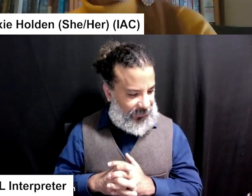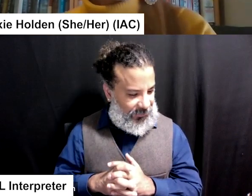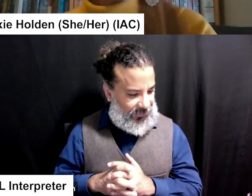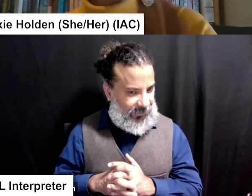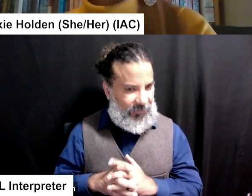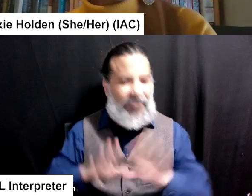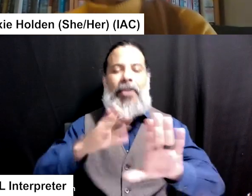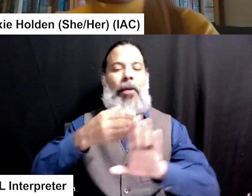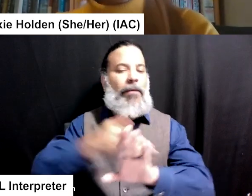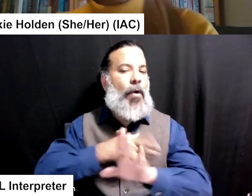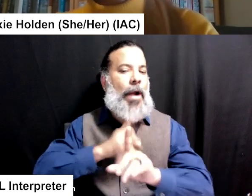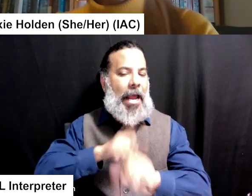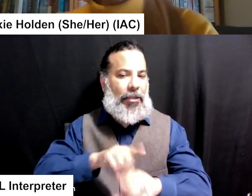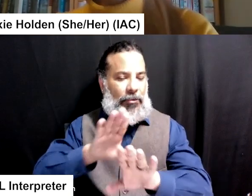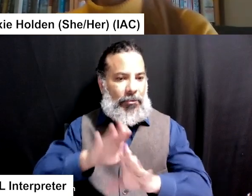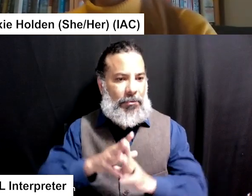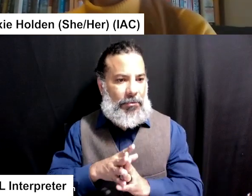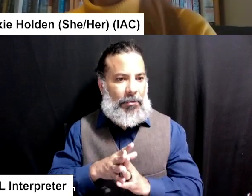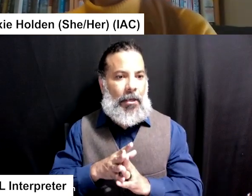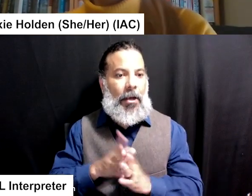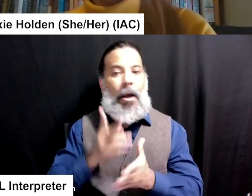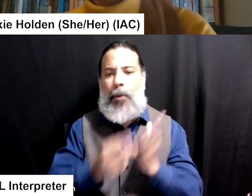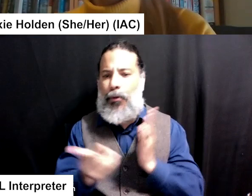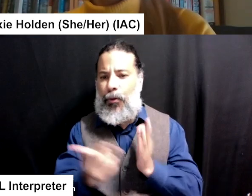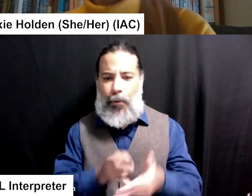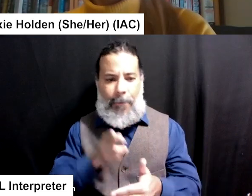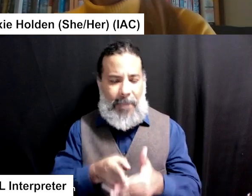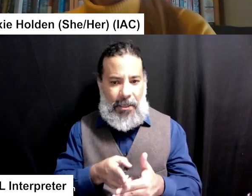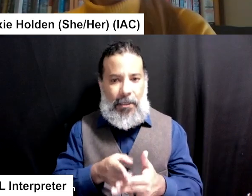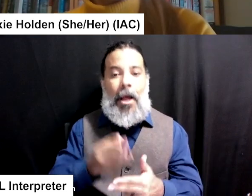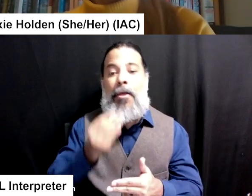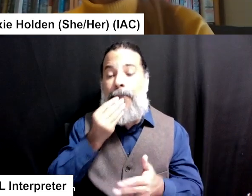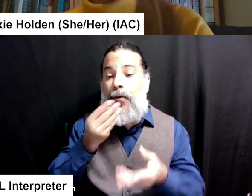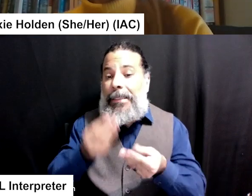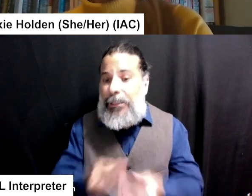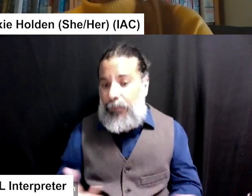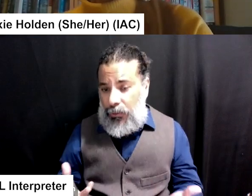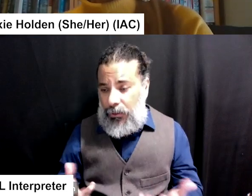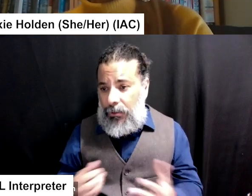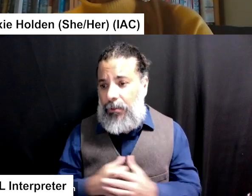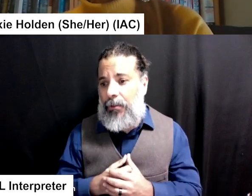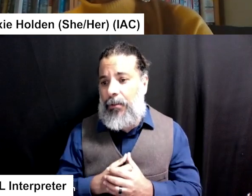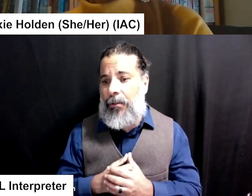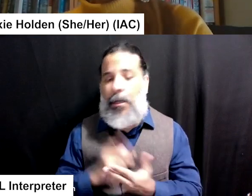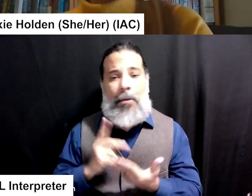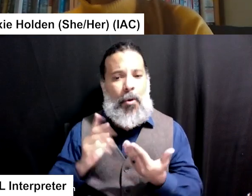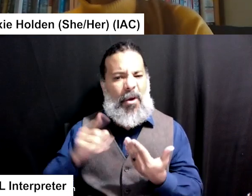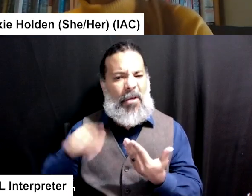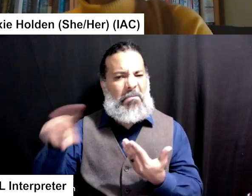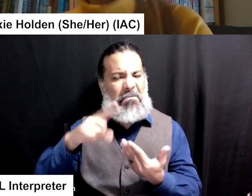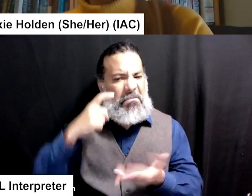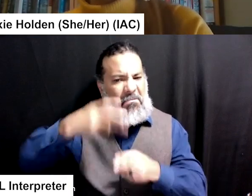But before I answer this question, I also want to, both of you were talking about the food distribution programs, and